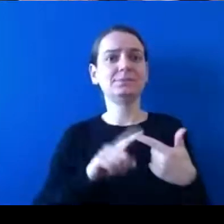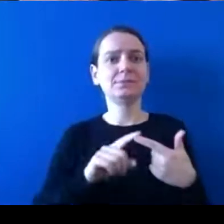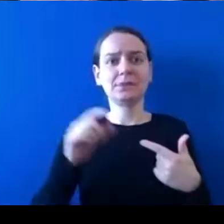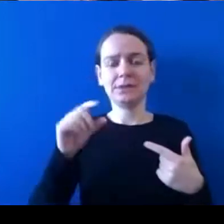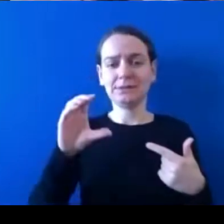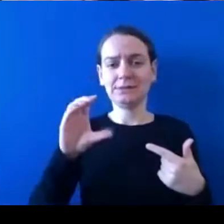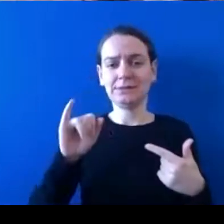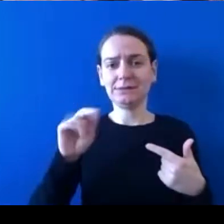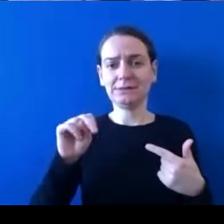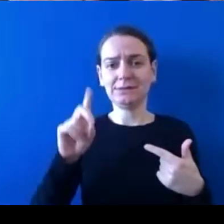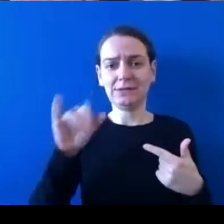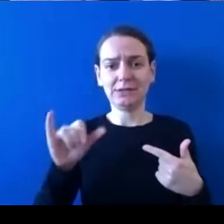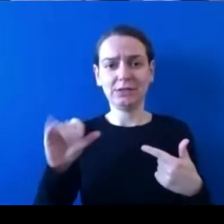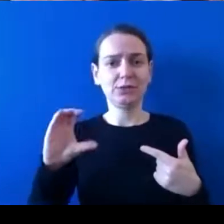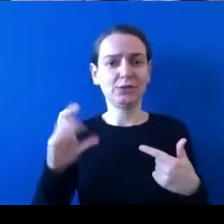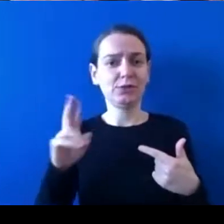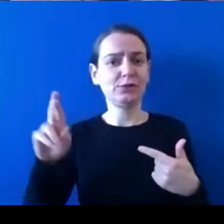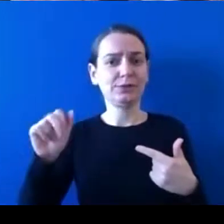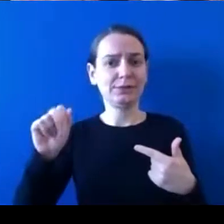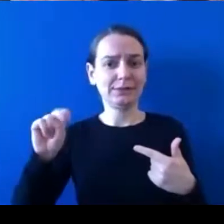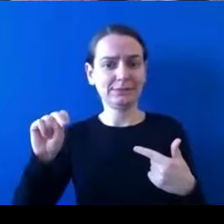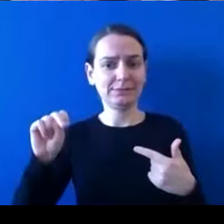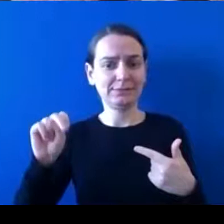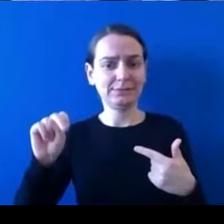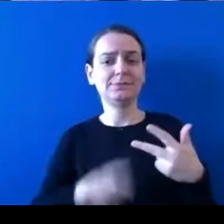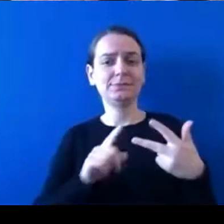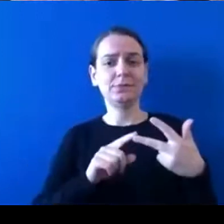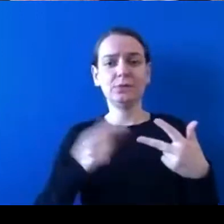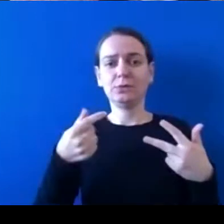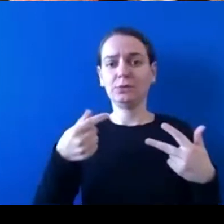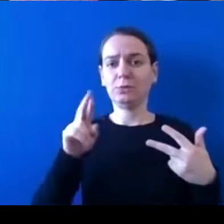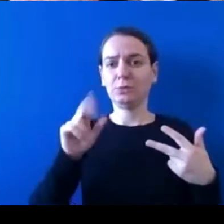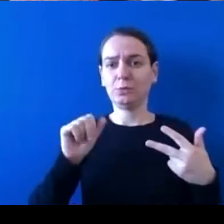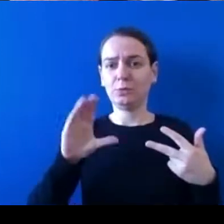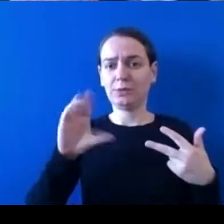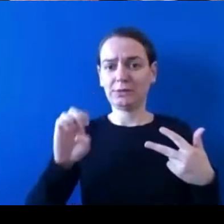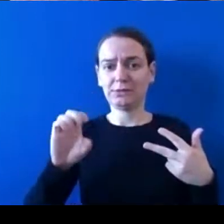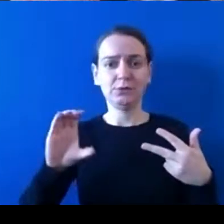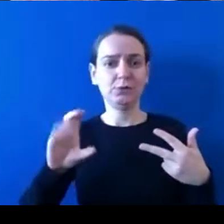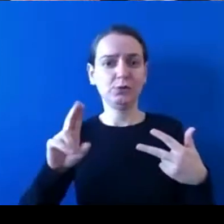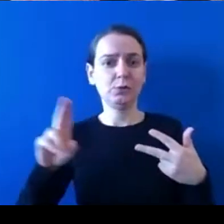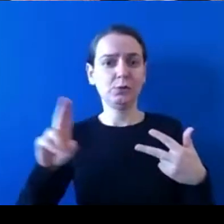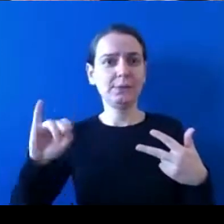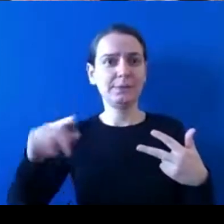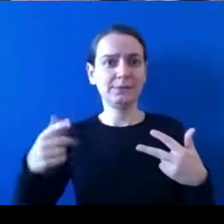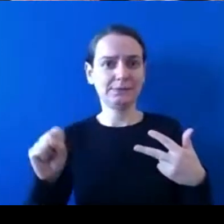Also with input from the Carroll Center Community O&M Department staff,